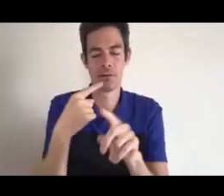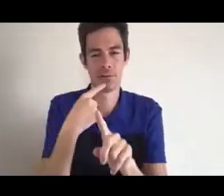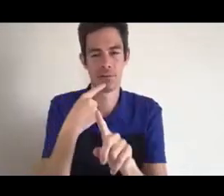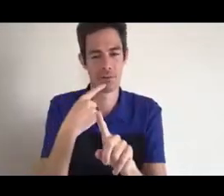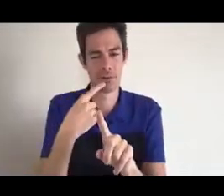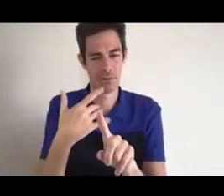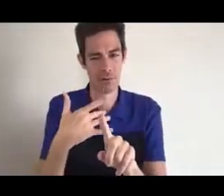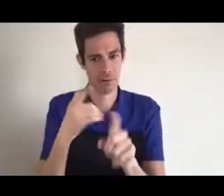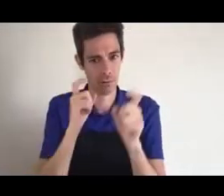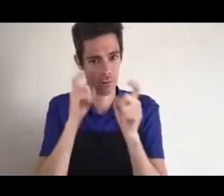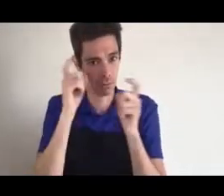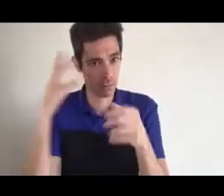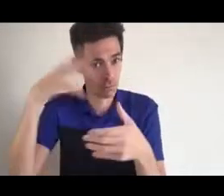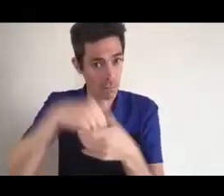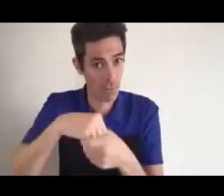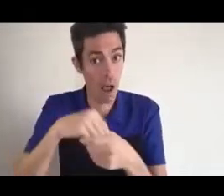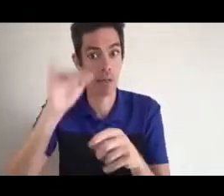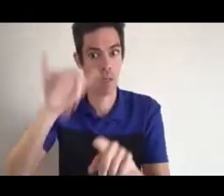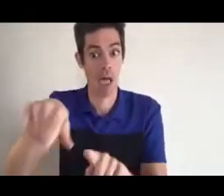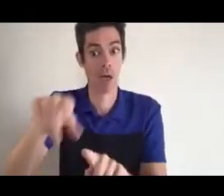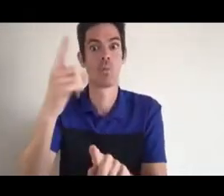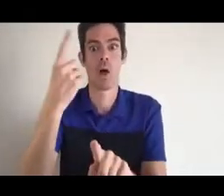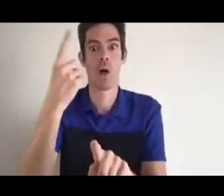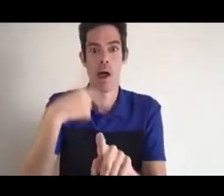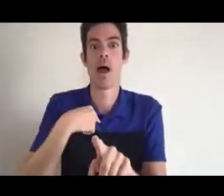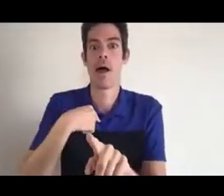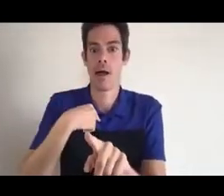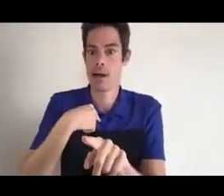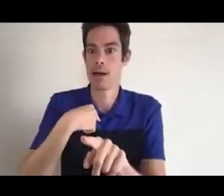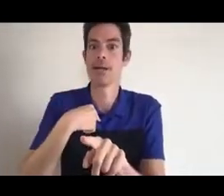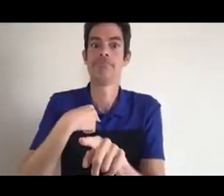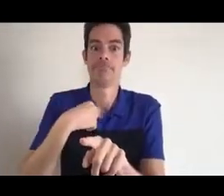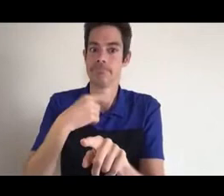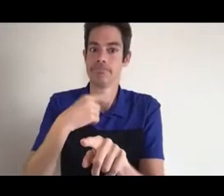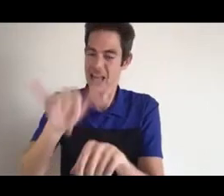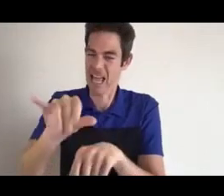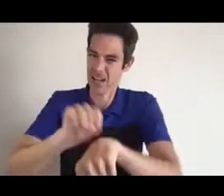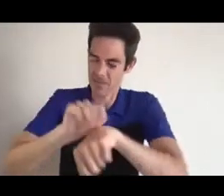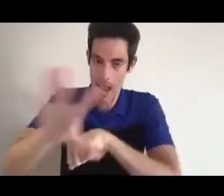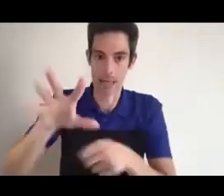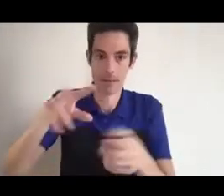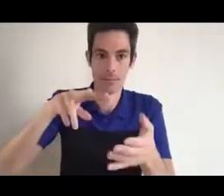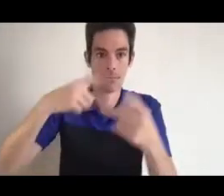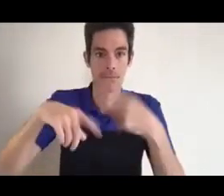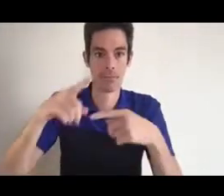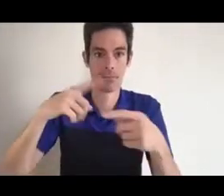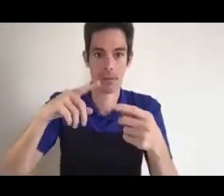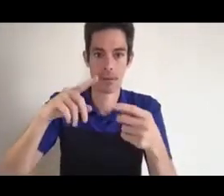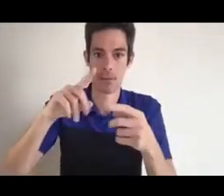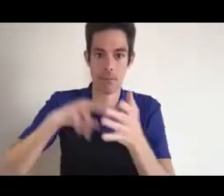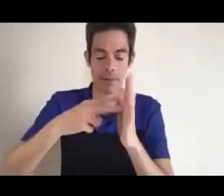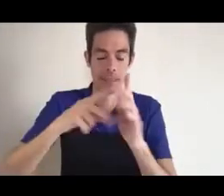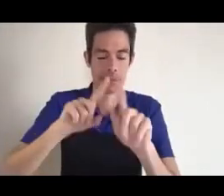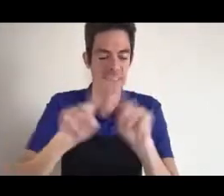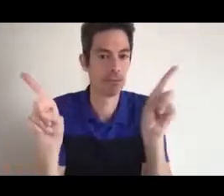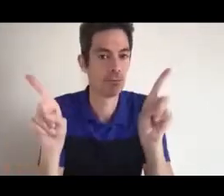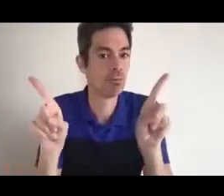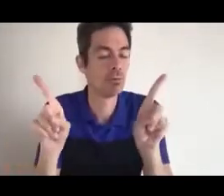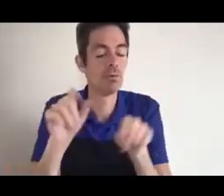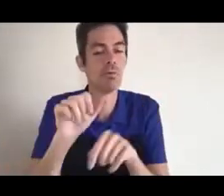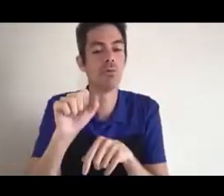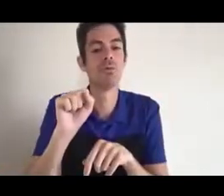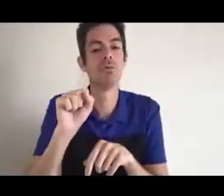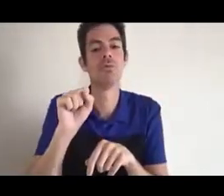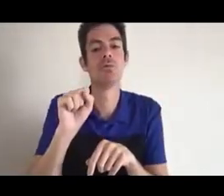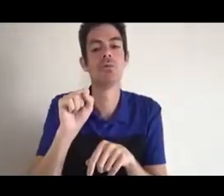remember there was someone who had a comment saying is facial expressions going to be incorporated, and that is that does affect